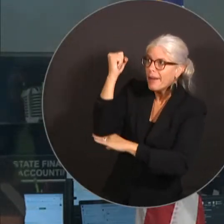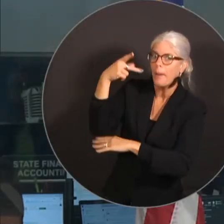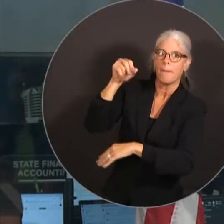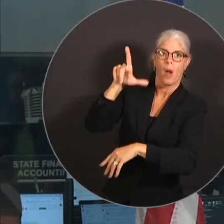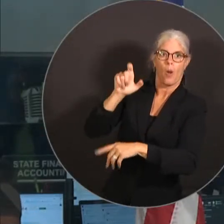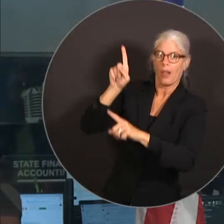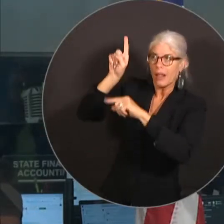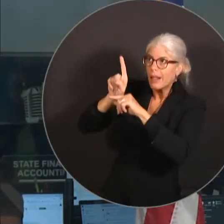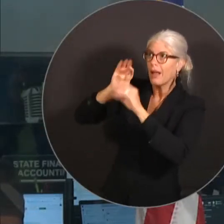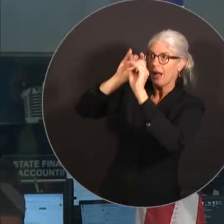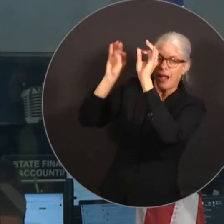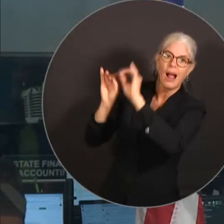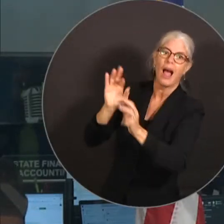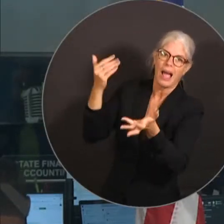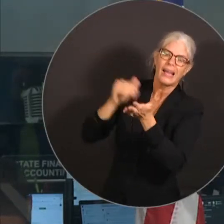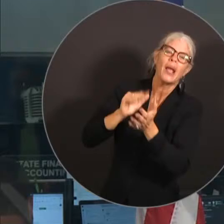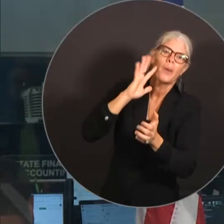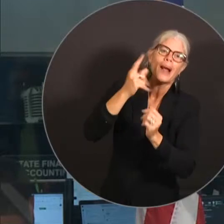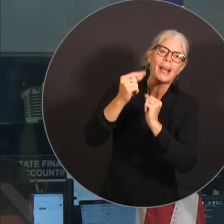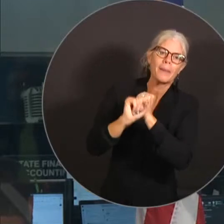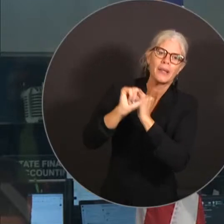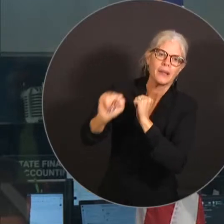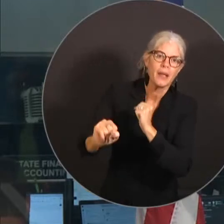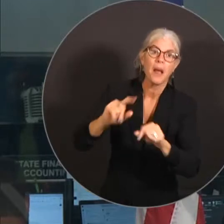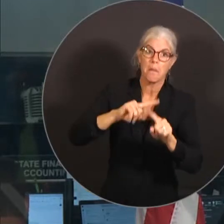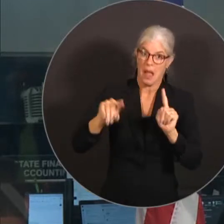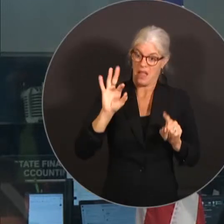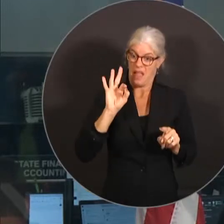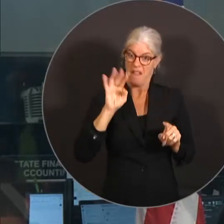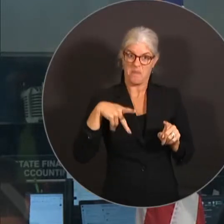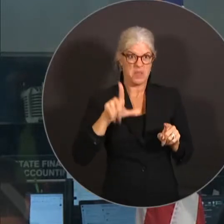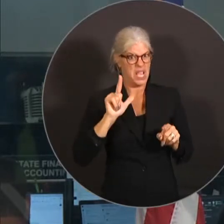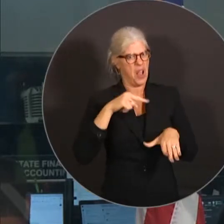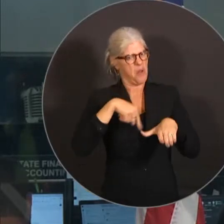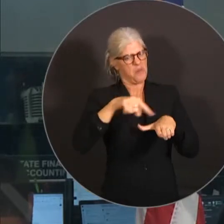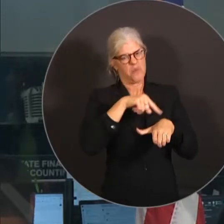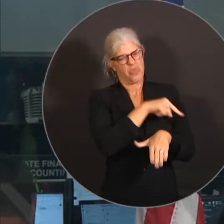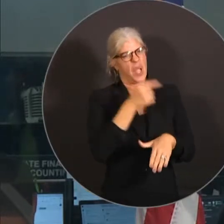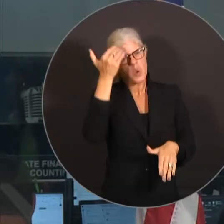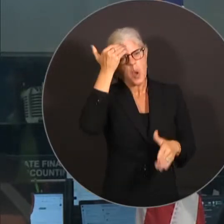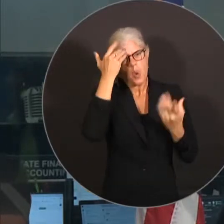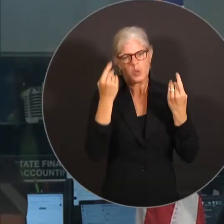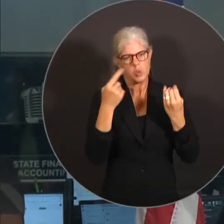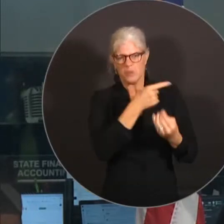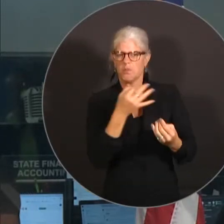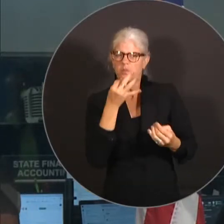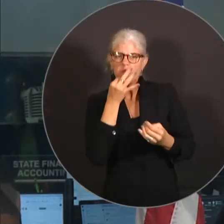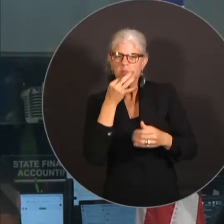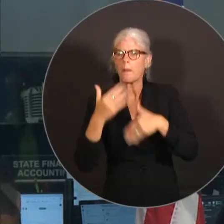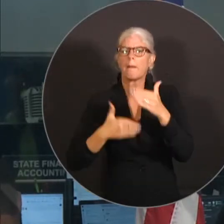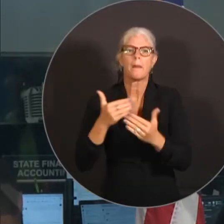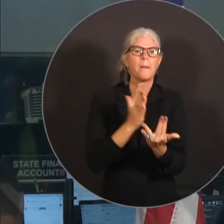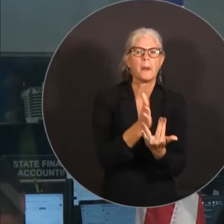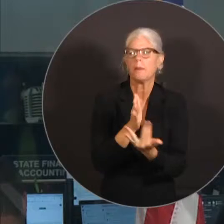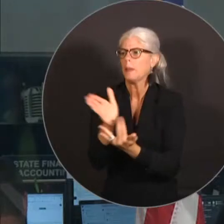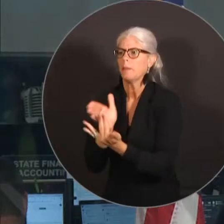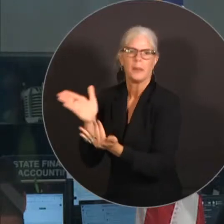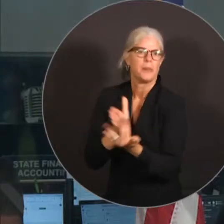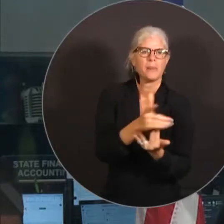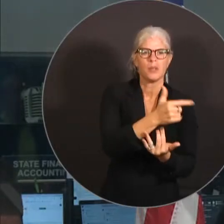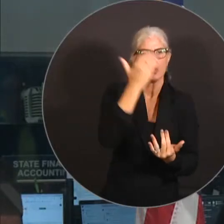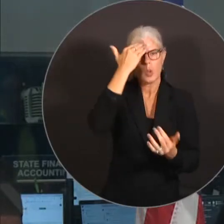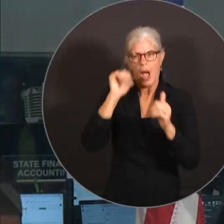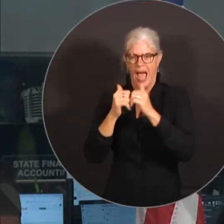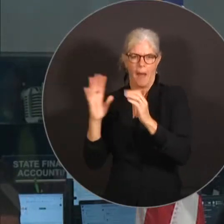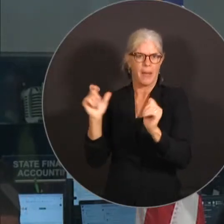that if it's a lot of FPL stuff, their infrastructure probably going to be able to weather a lot of this, so they'll have to do some reconnects, but